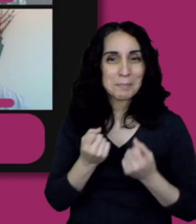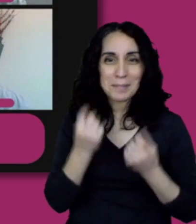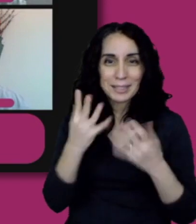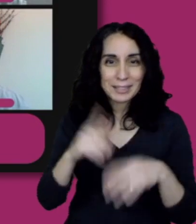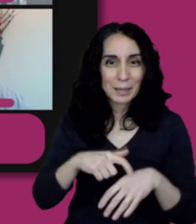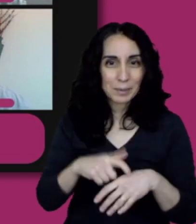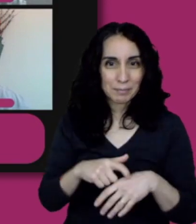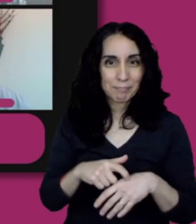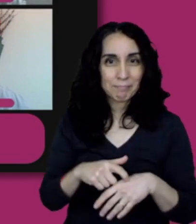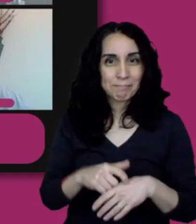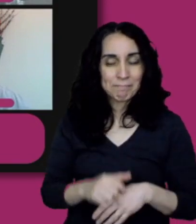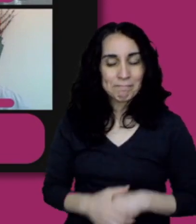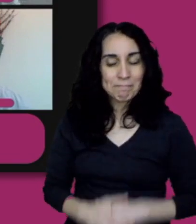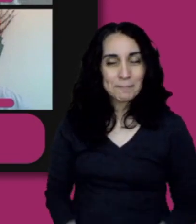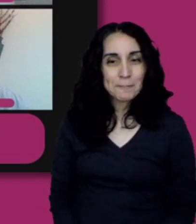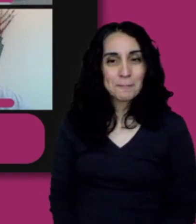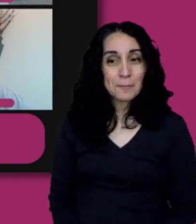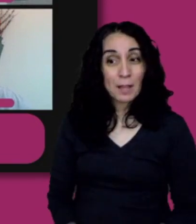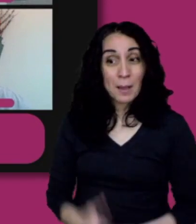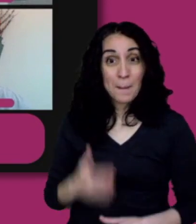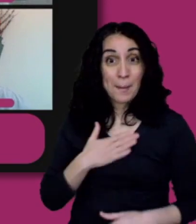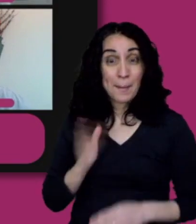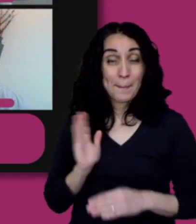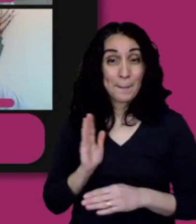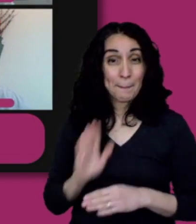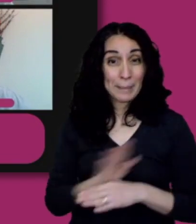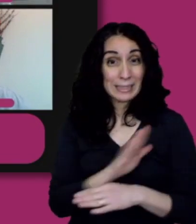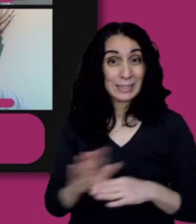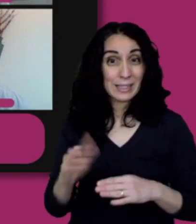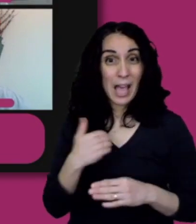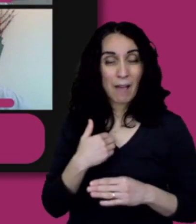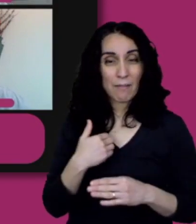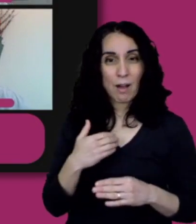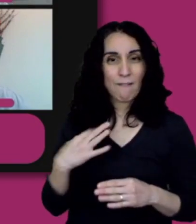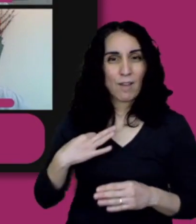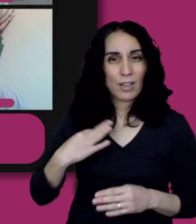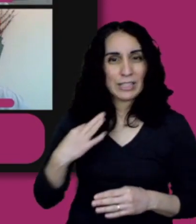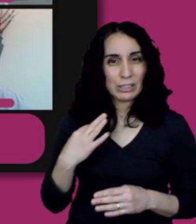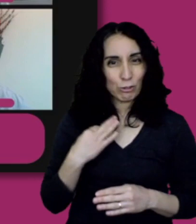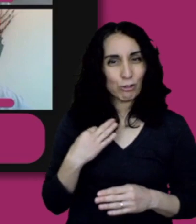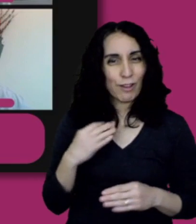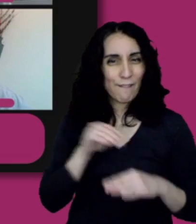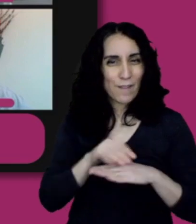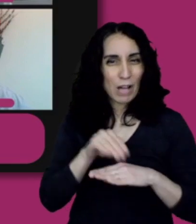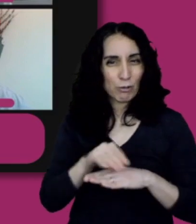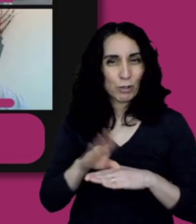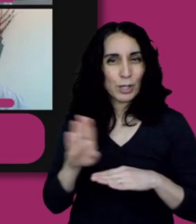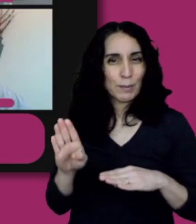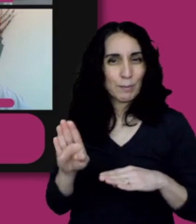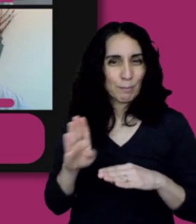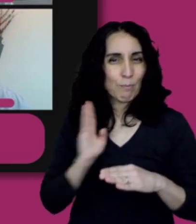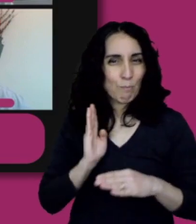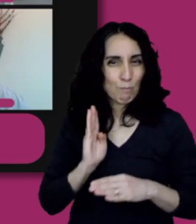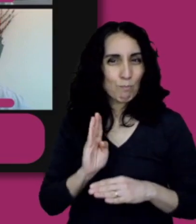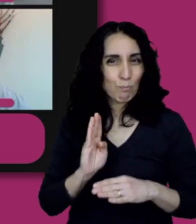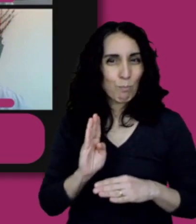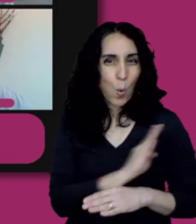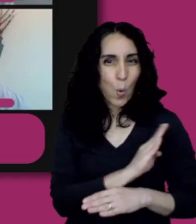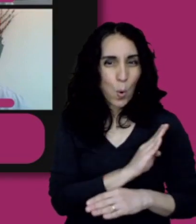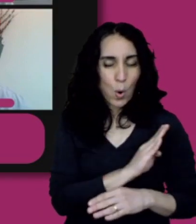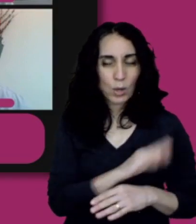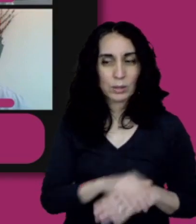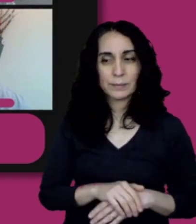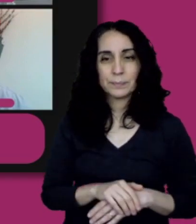asked this. We put together a volunteer advisory board for our business. Because we're a for-profit and not a nonprofit, it's not a